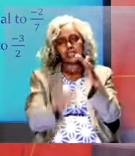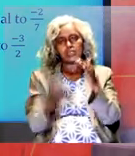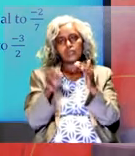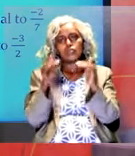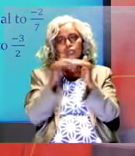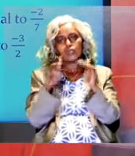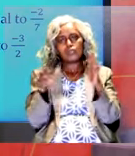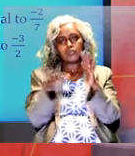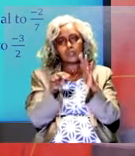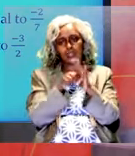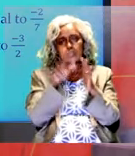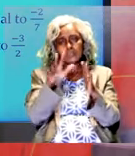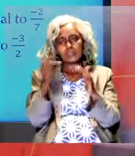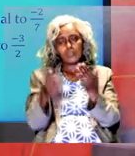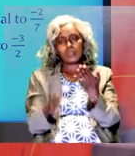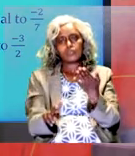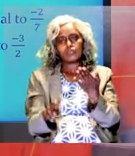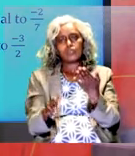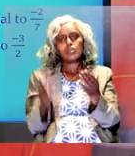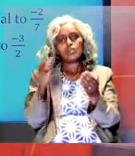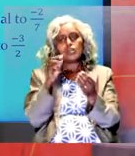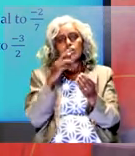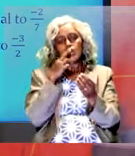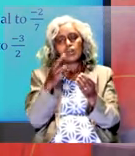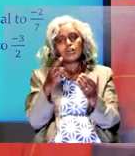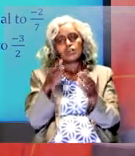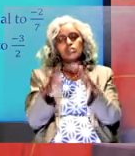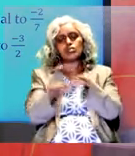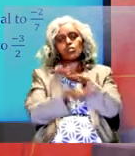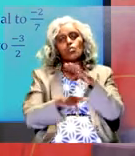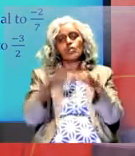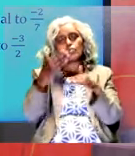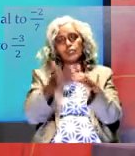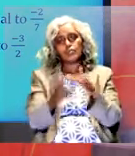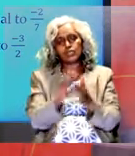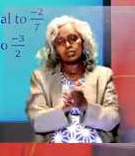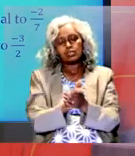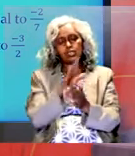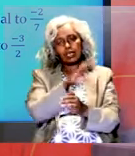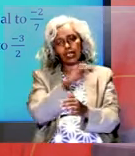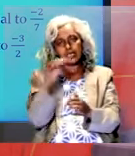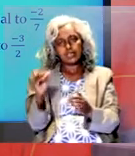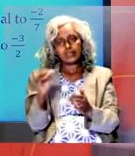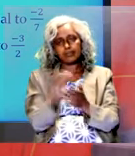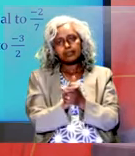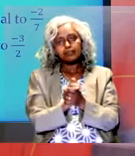to negative 3 over 2 are its lower bounds. And